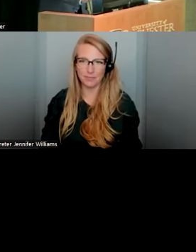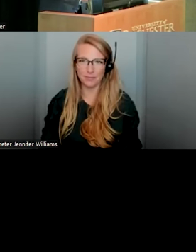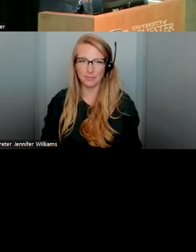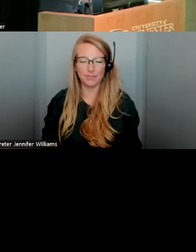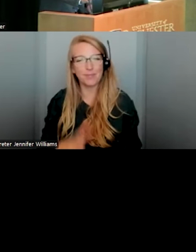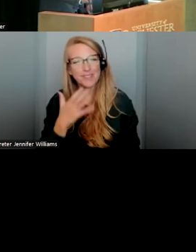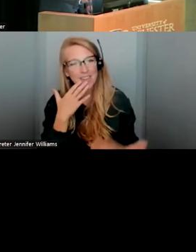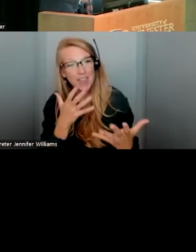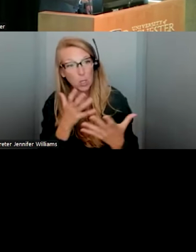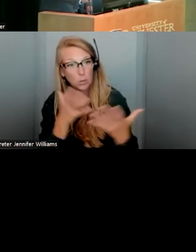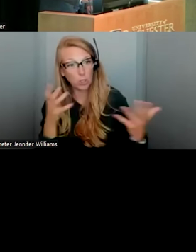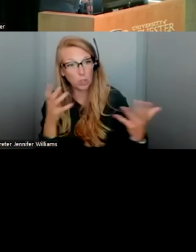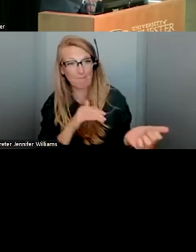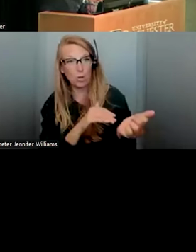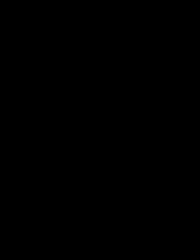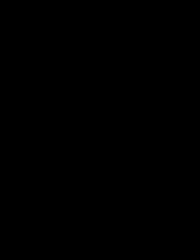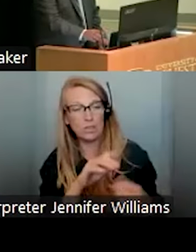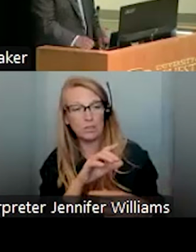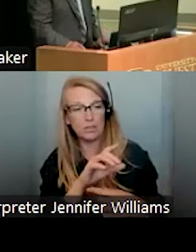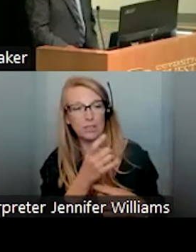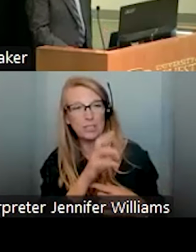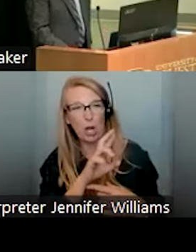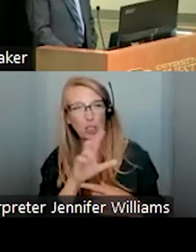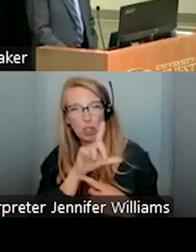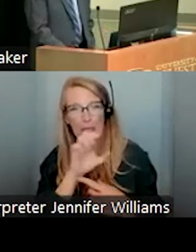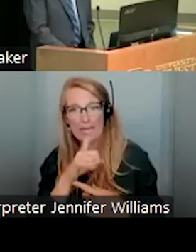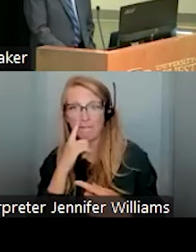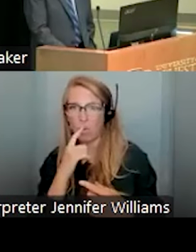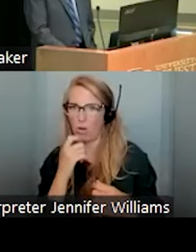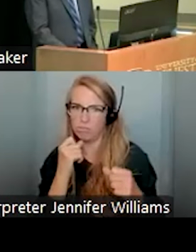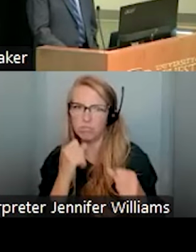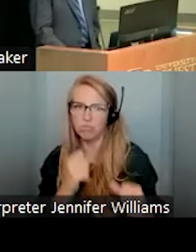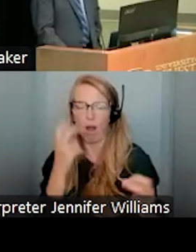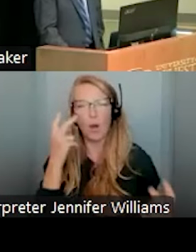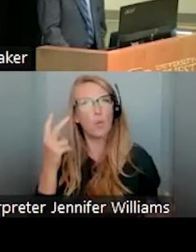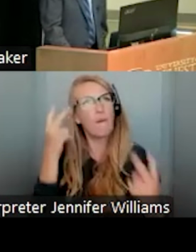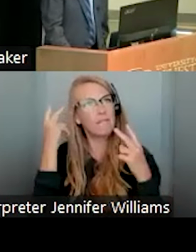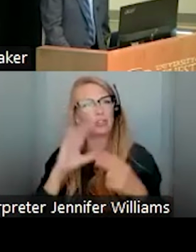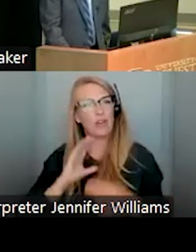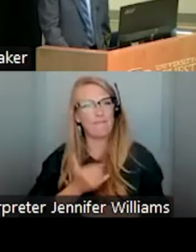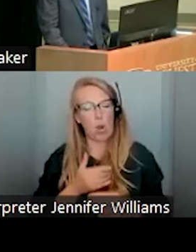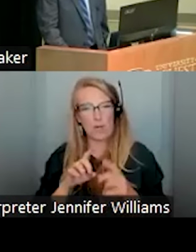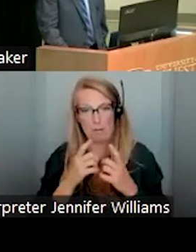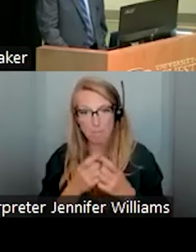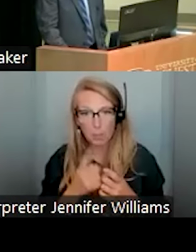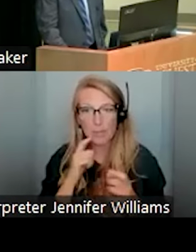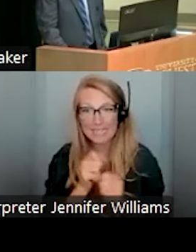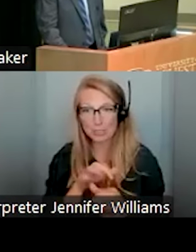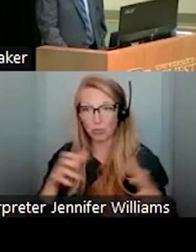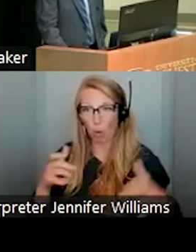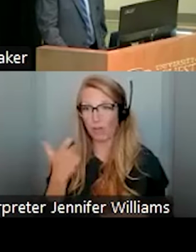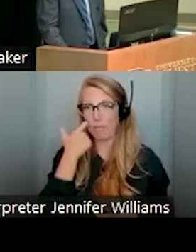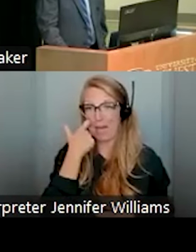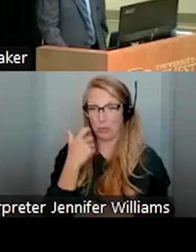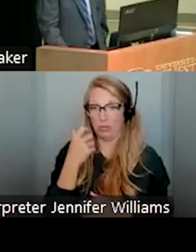Thank you so much to Dr. Lee for both a very thoughtful and thorough reflection of our department, its growth over the last several years,